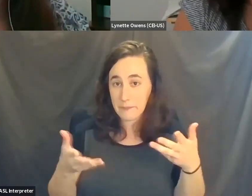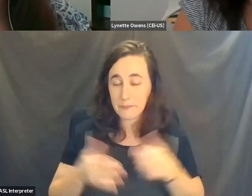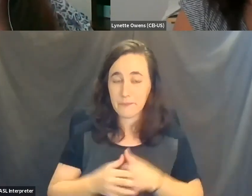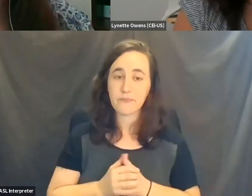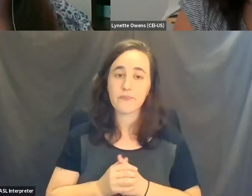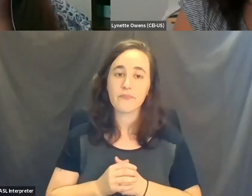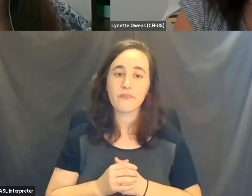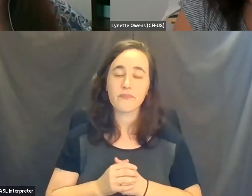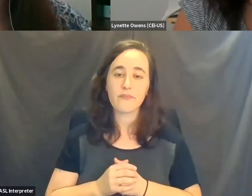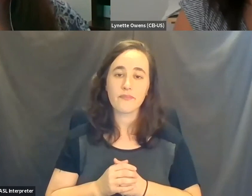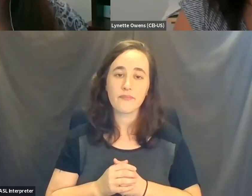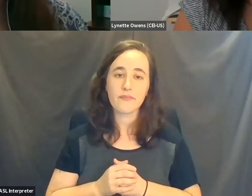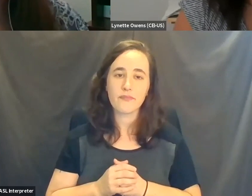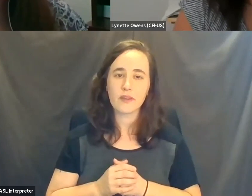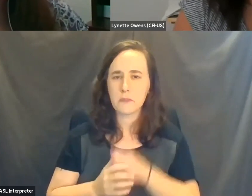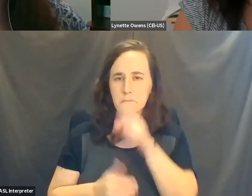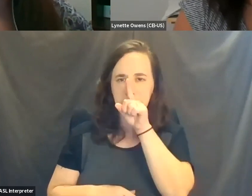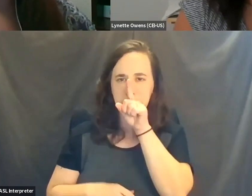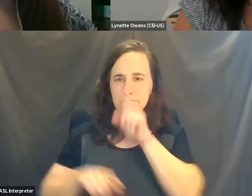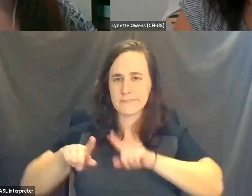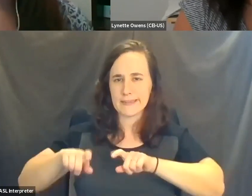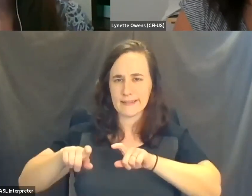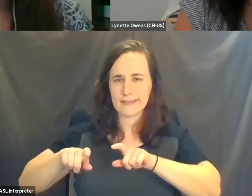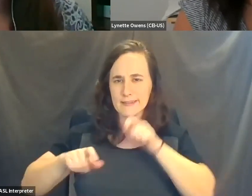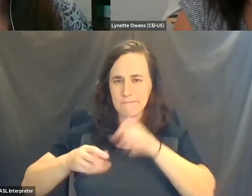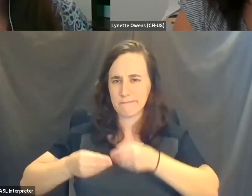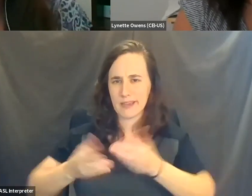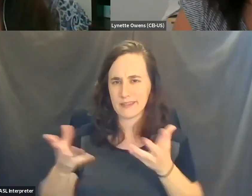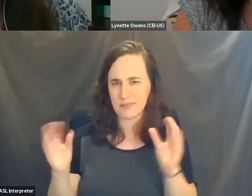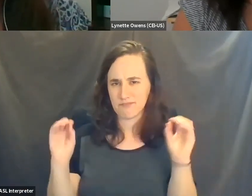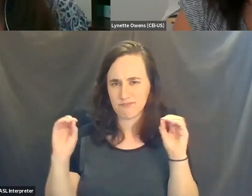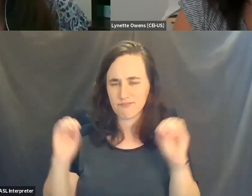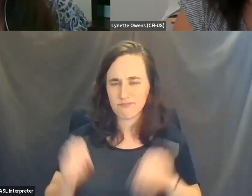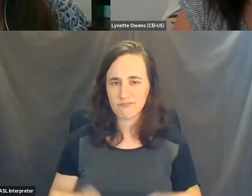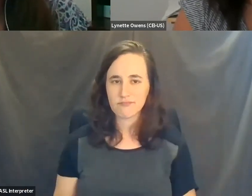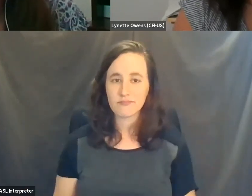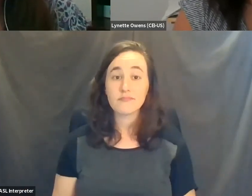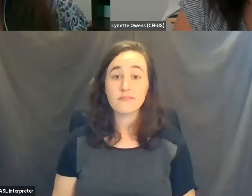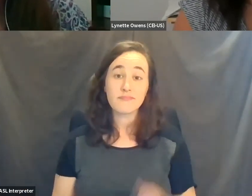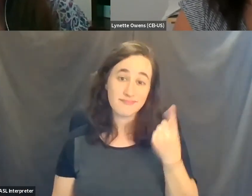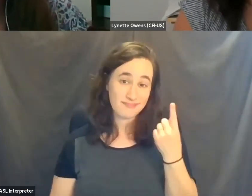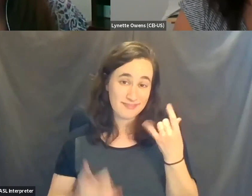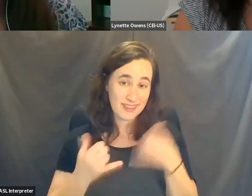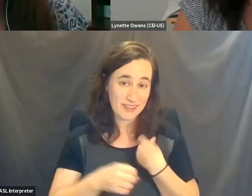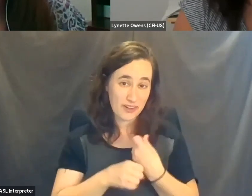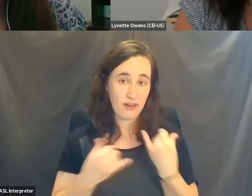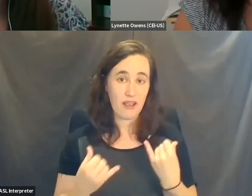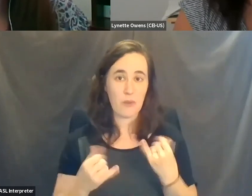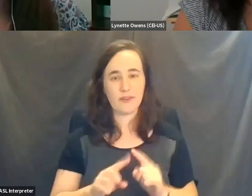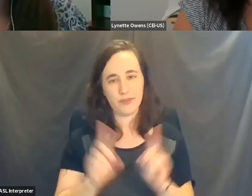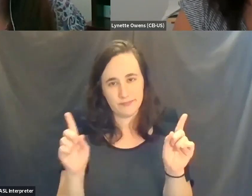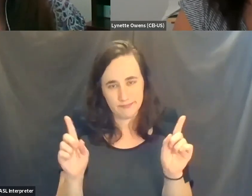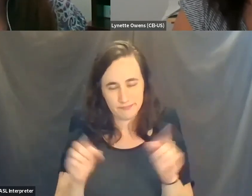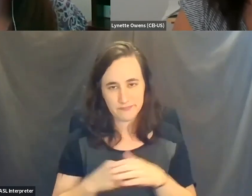there were no like tests allowed to be given. That's going to be different going into this school year.